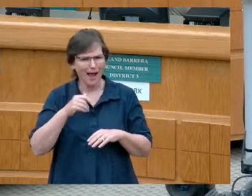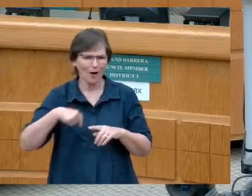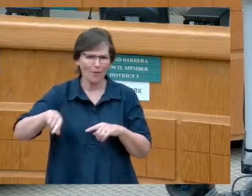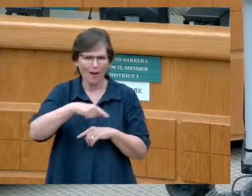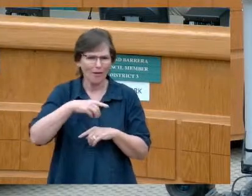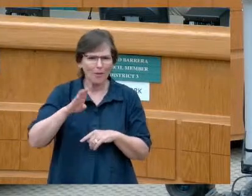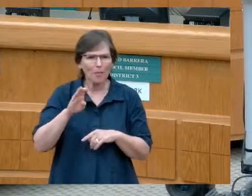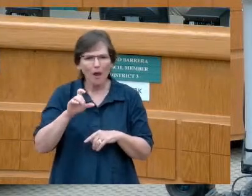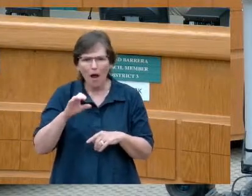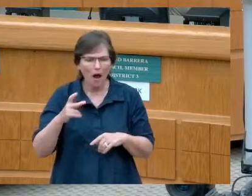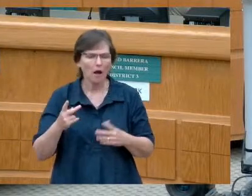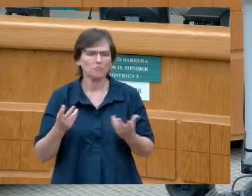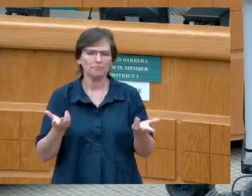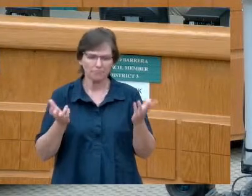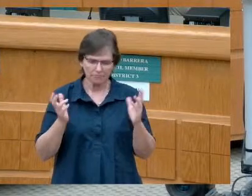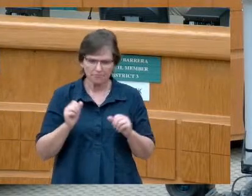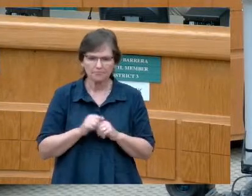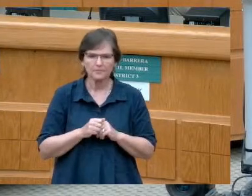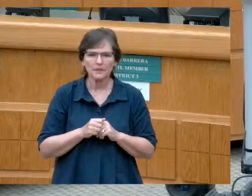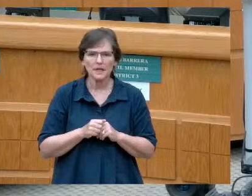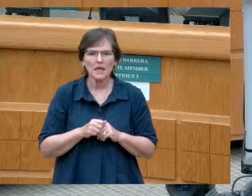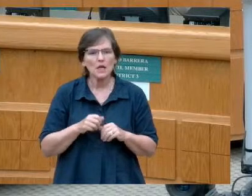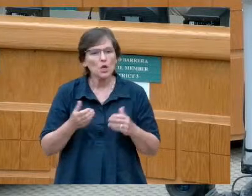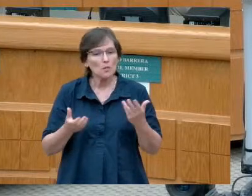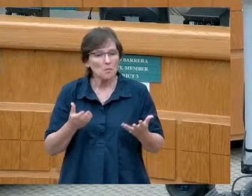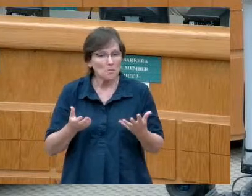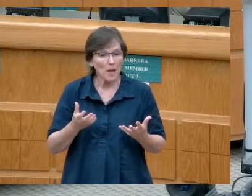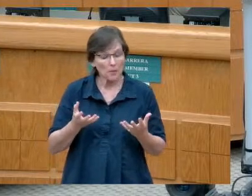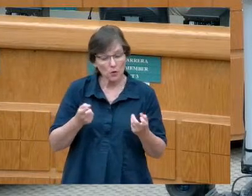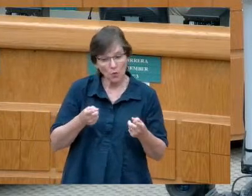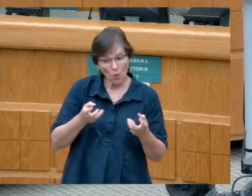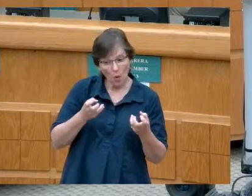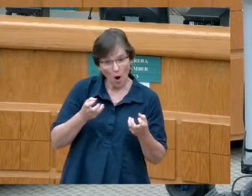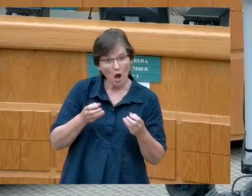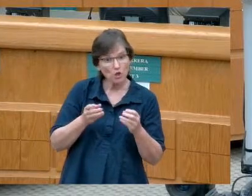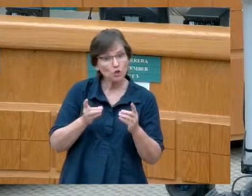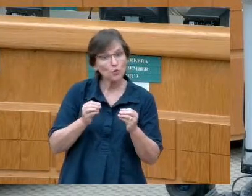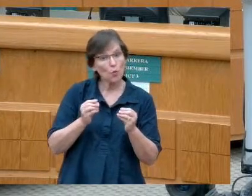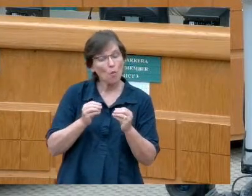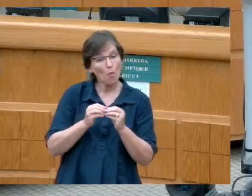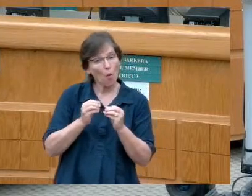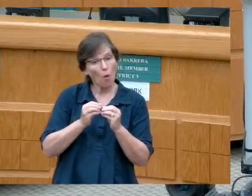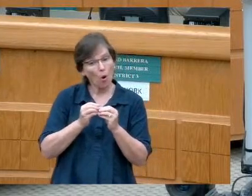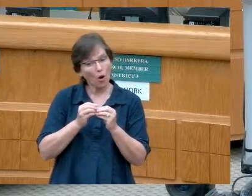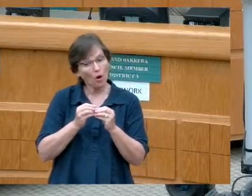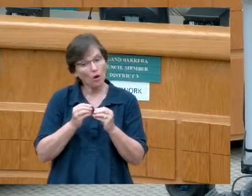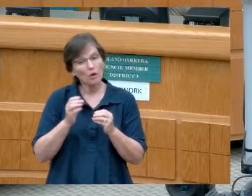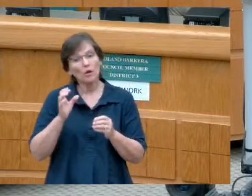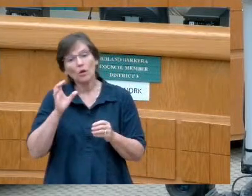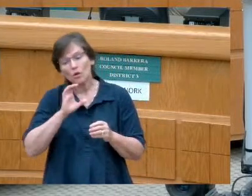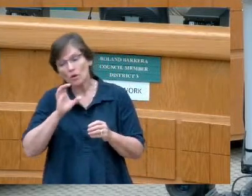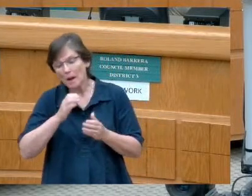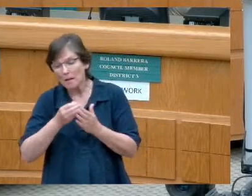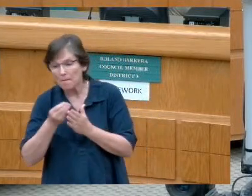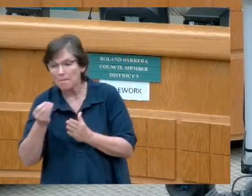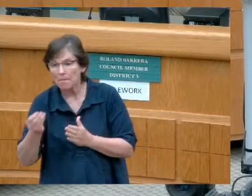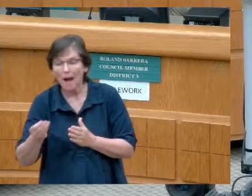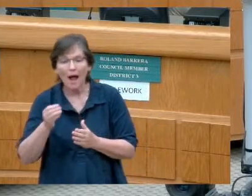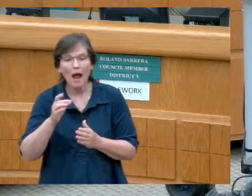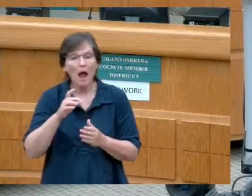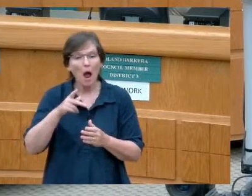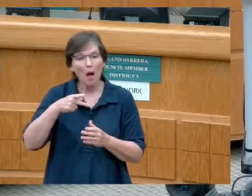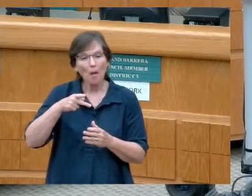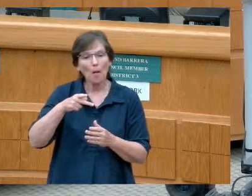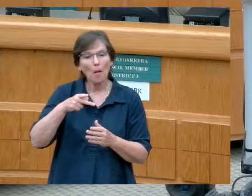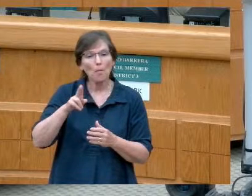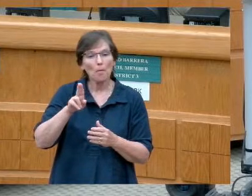oximeter, sometimes referred to as a pulse ox for yourself, and also buy one for family members that don't live with you. A pulse